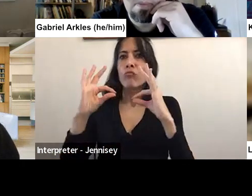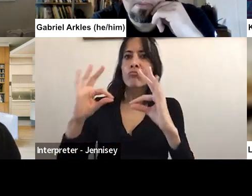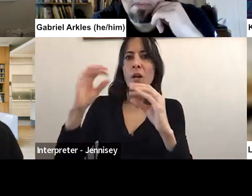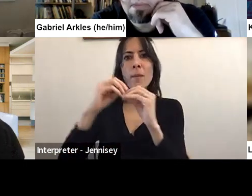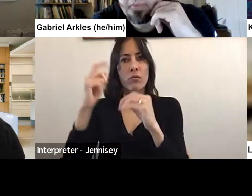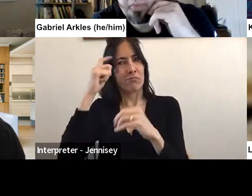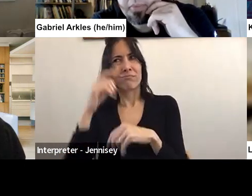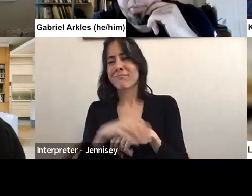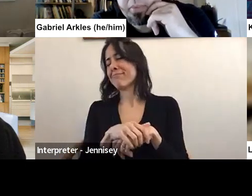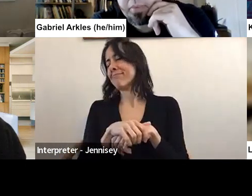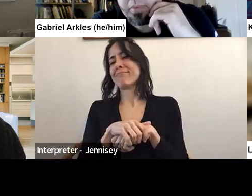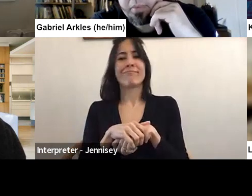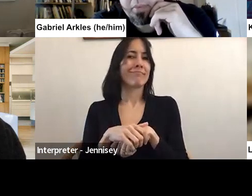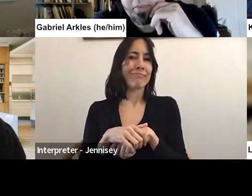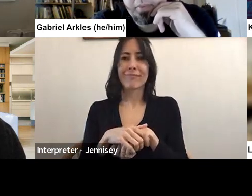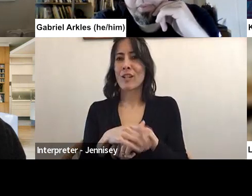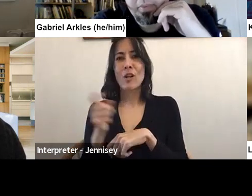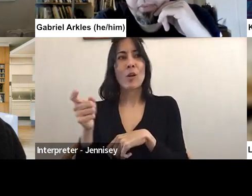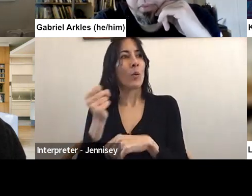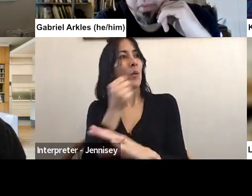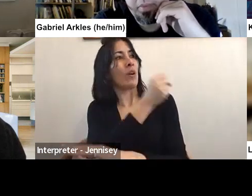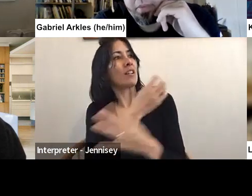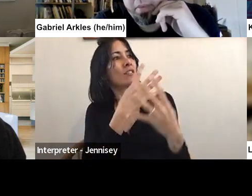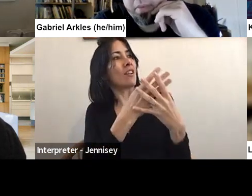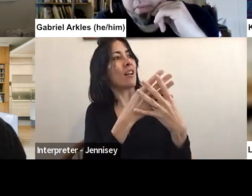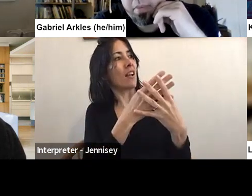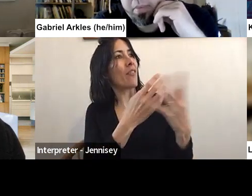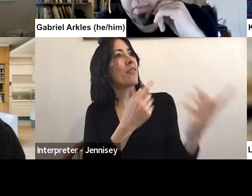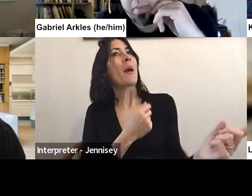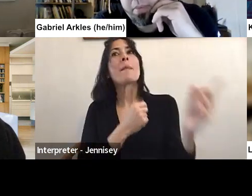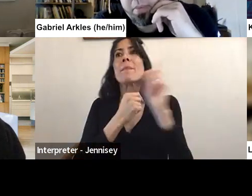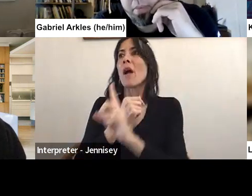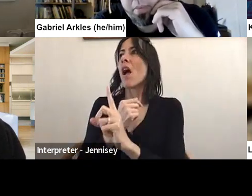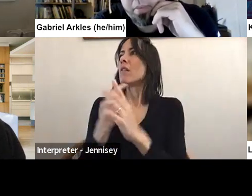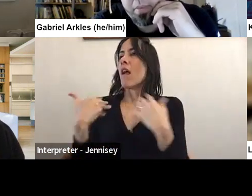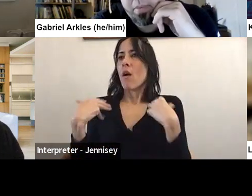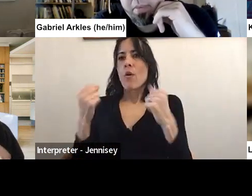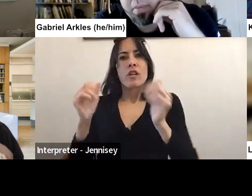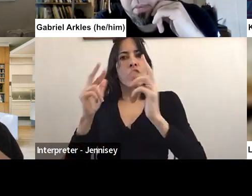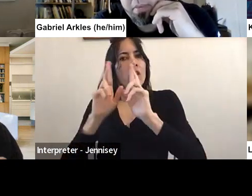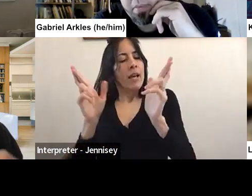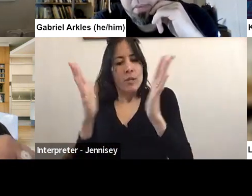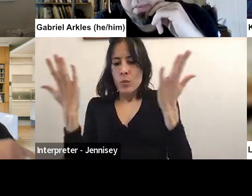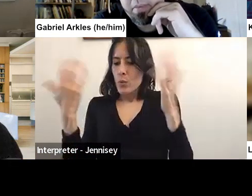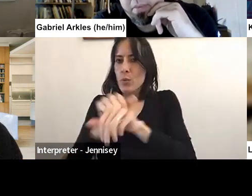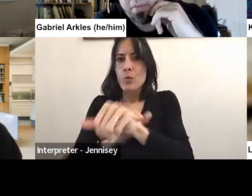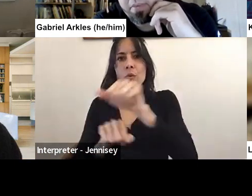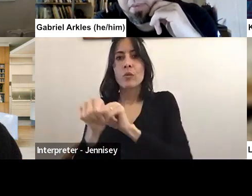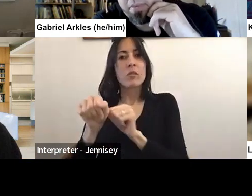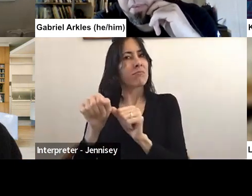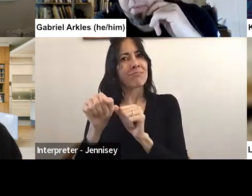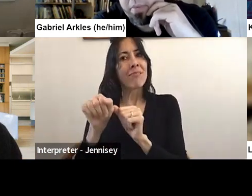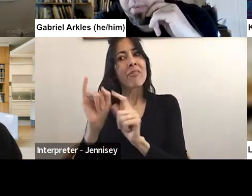Nobody steps out of that prison and walks into a world and is whole and healthy. And the trauma that went untreated prior to